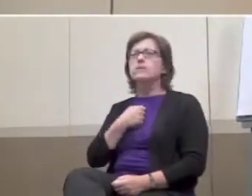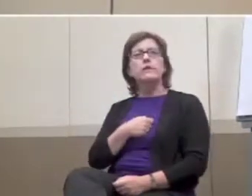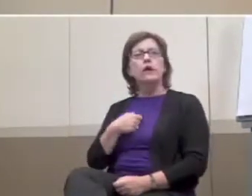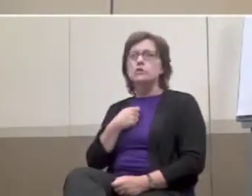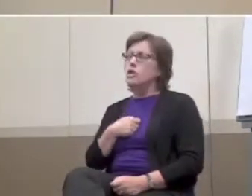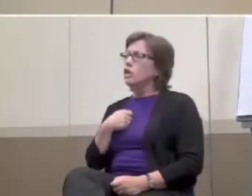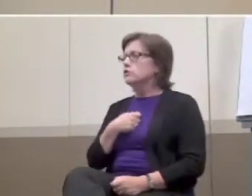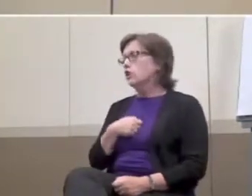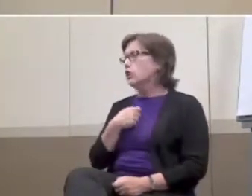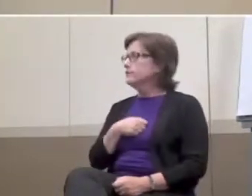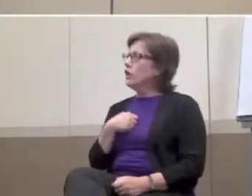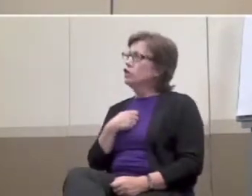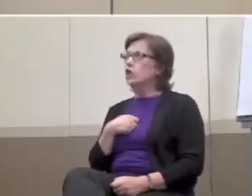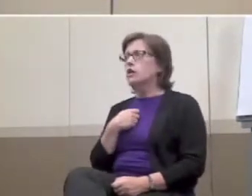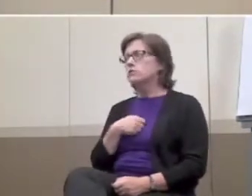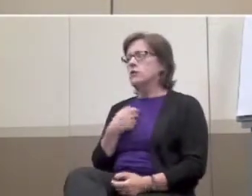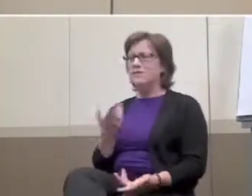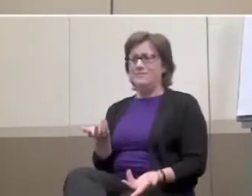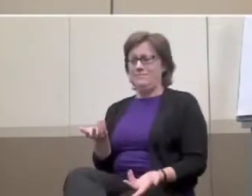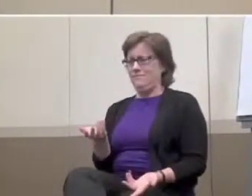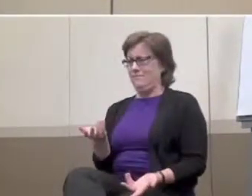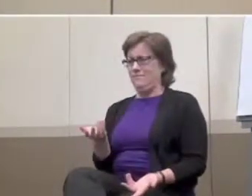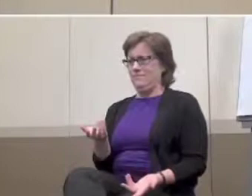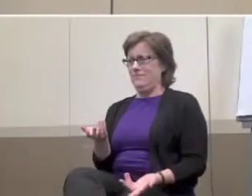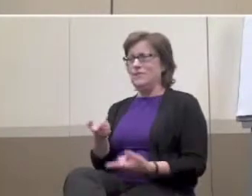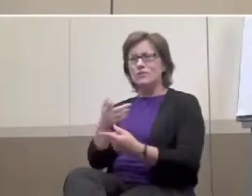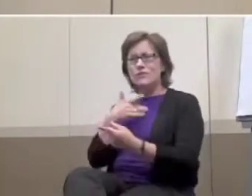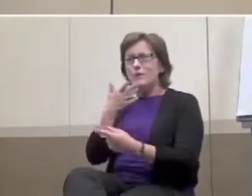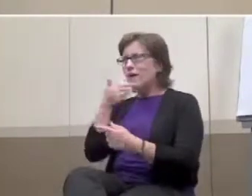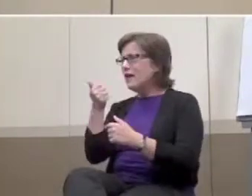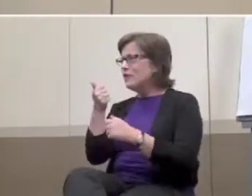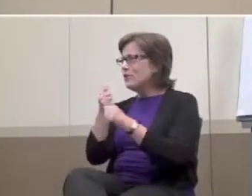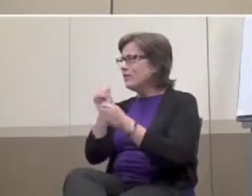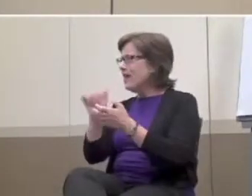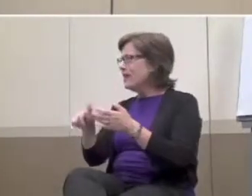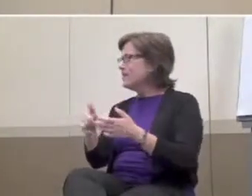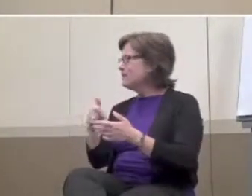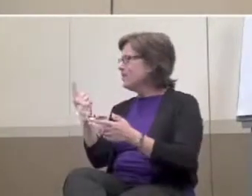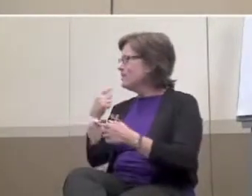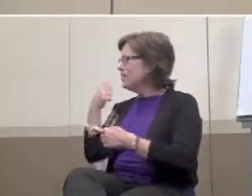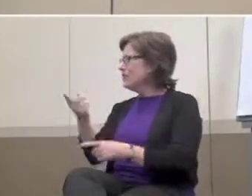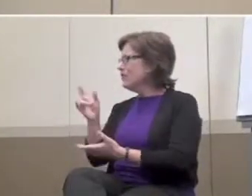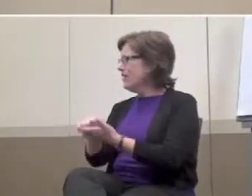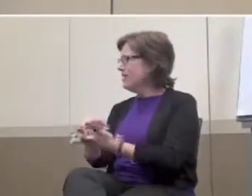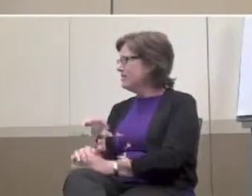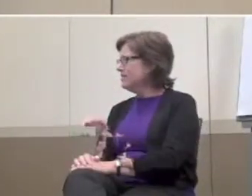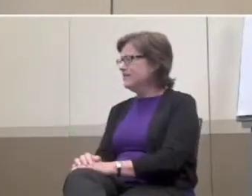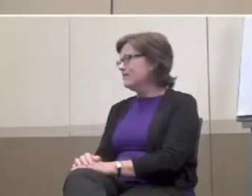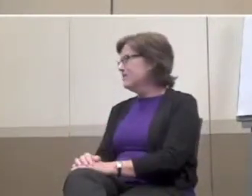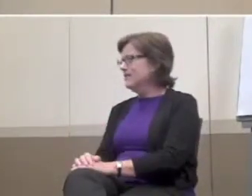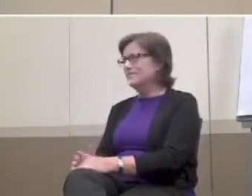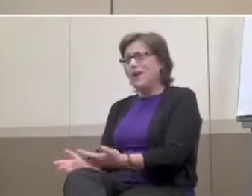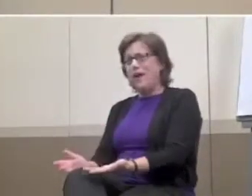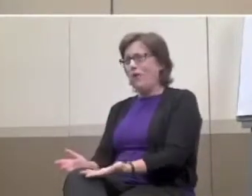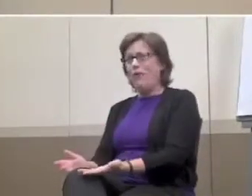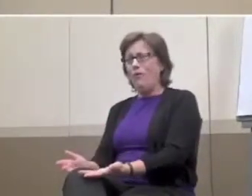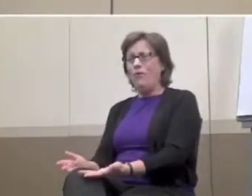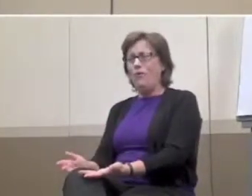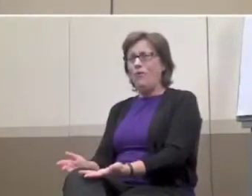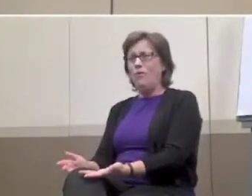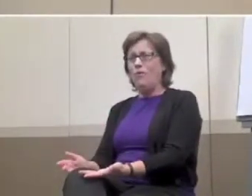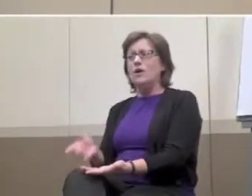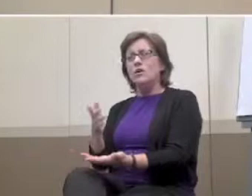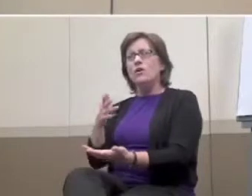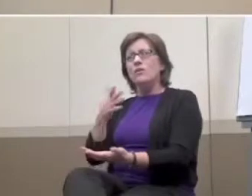I'm sorry, over and over and over again. Well, what do you feel better with receiving that apology? No. You'd rather